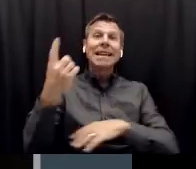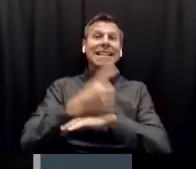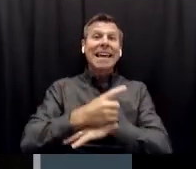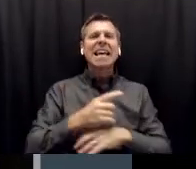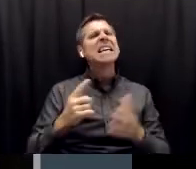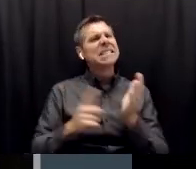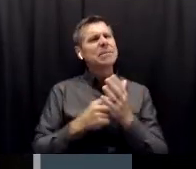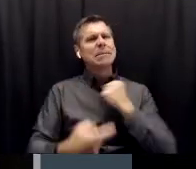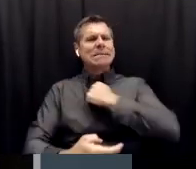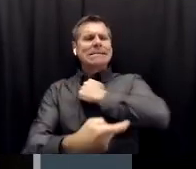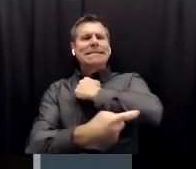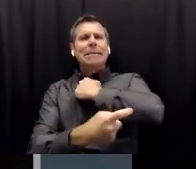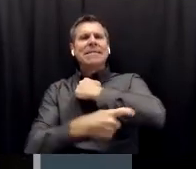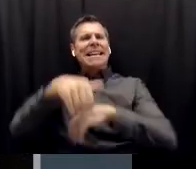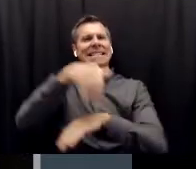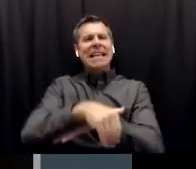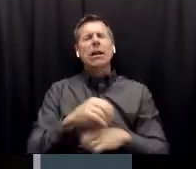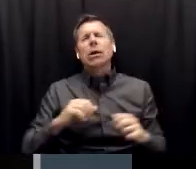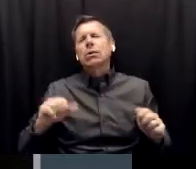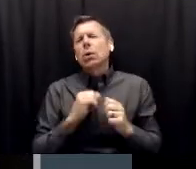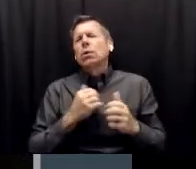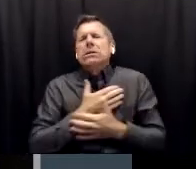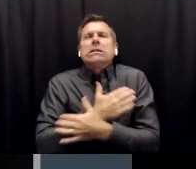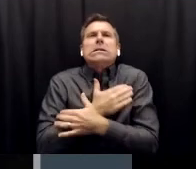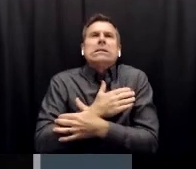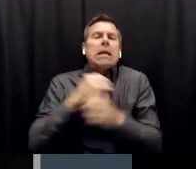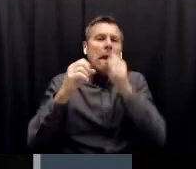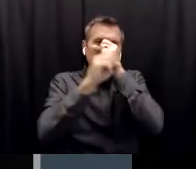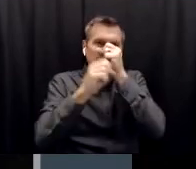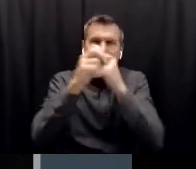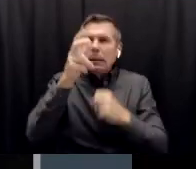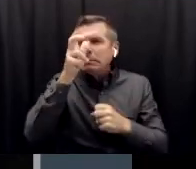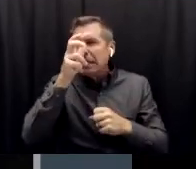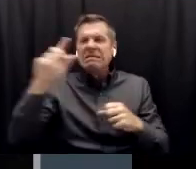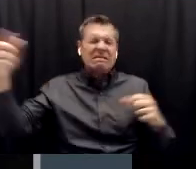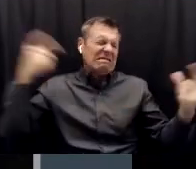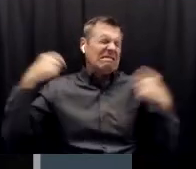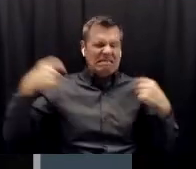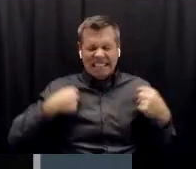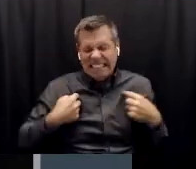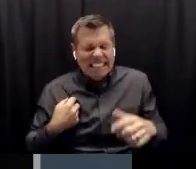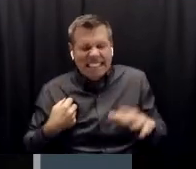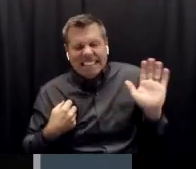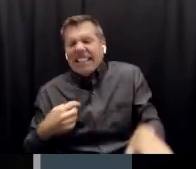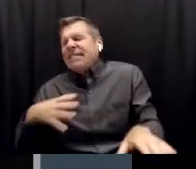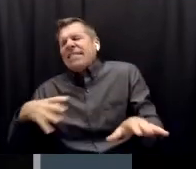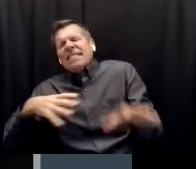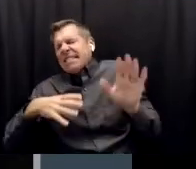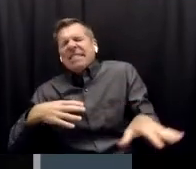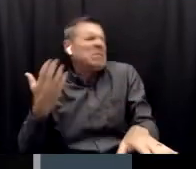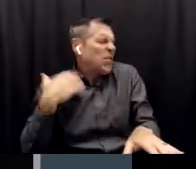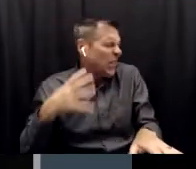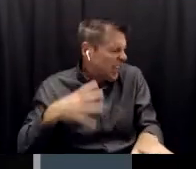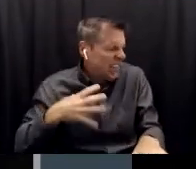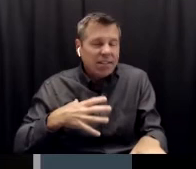we're all cold, somewhat miserable, we're all being attacked by bugs, and we just kind of want to get in and get out. But we can't